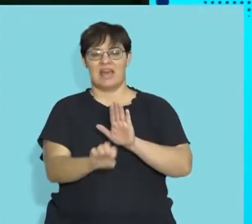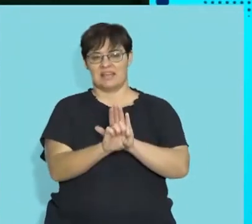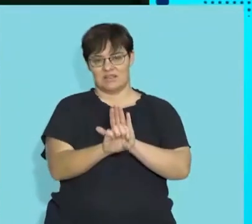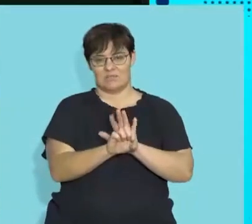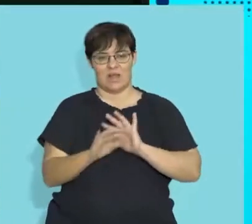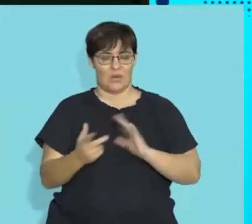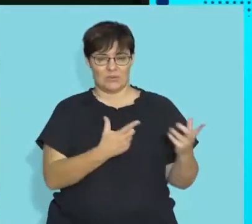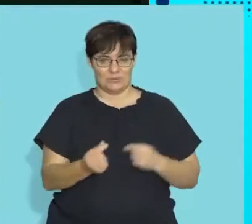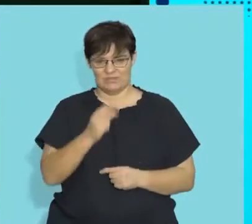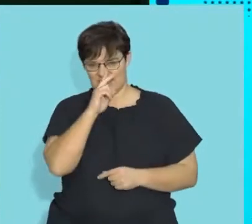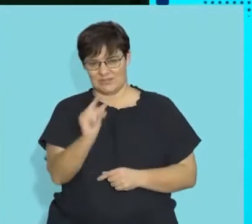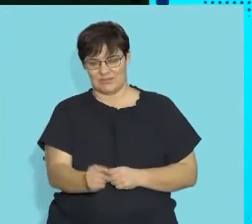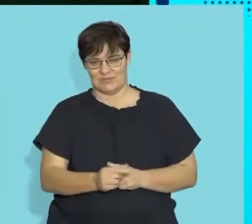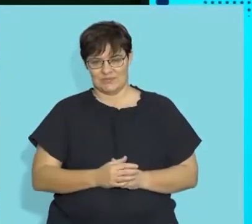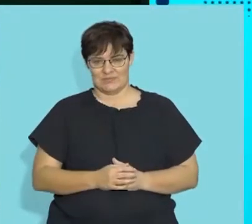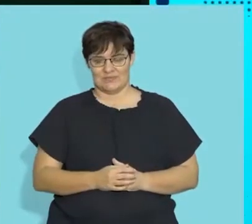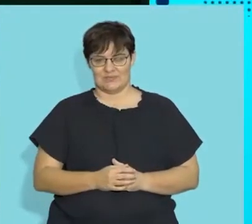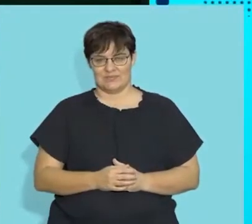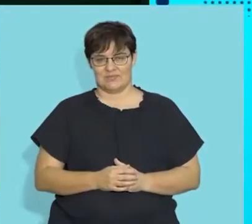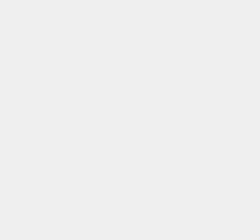actual examples of these. See you soon.